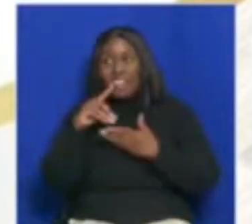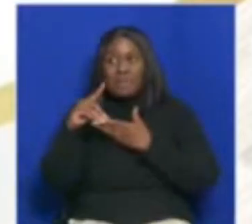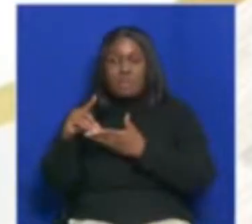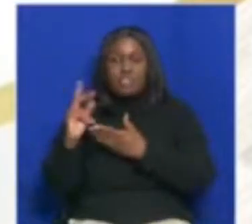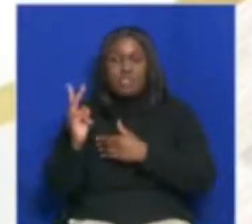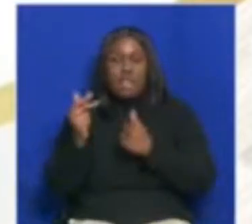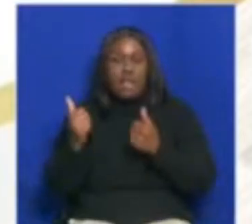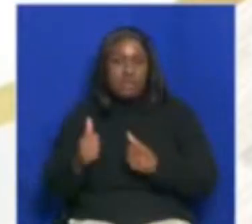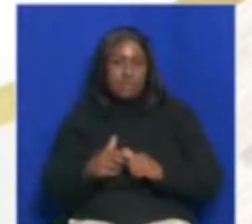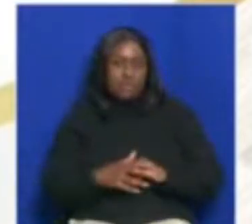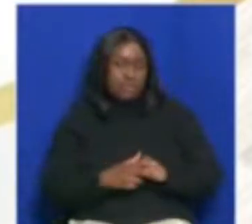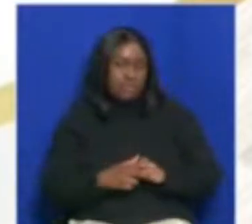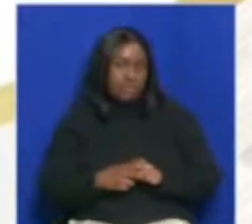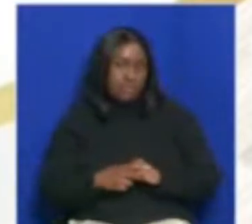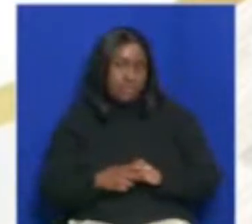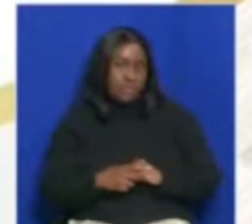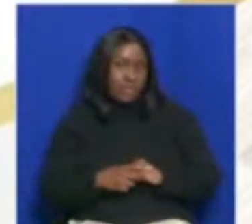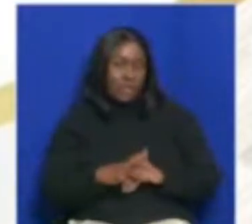Sorry, it's